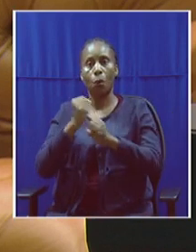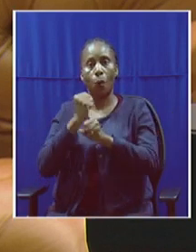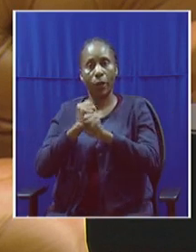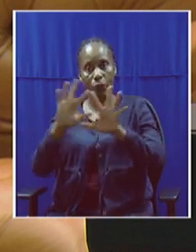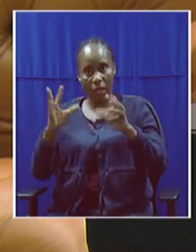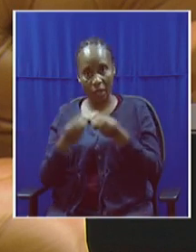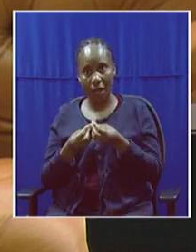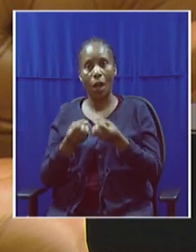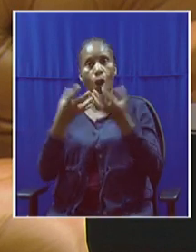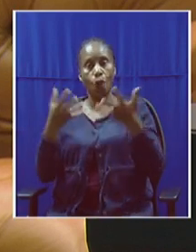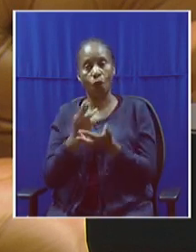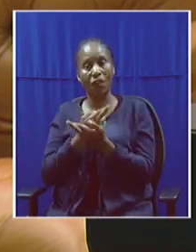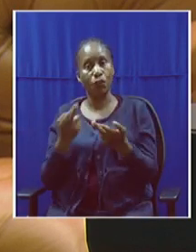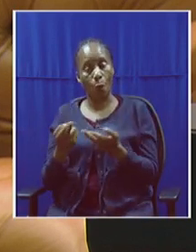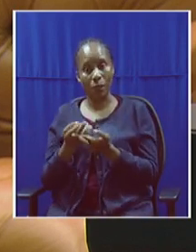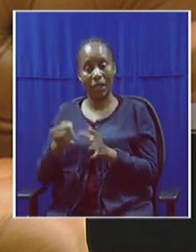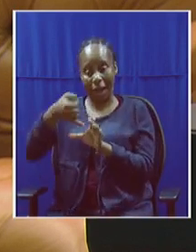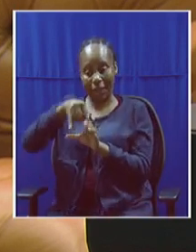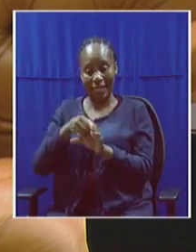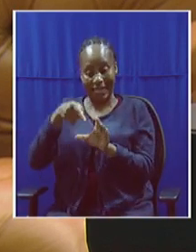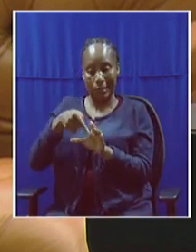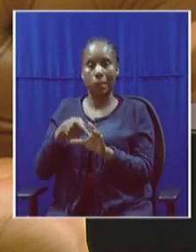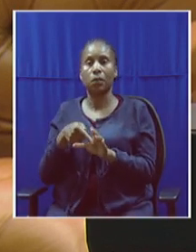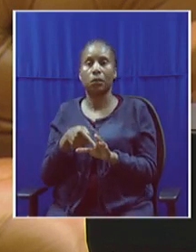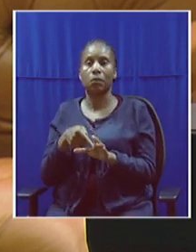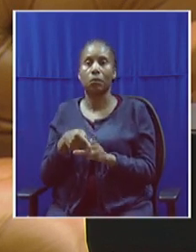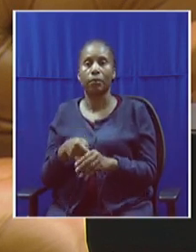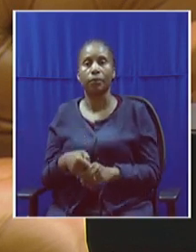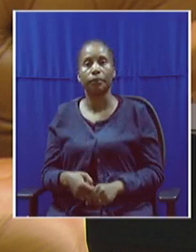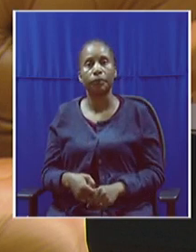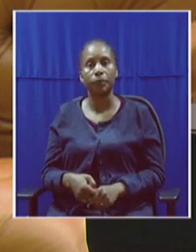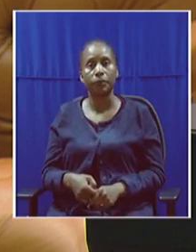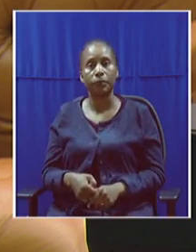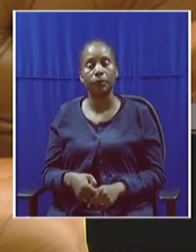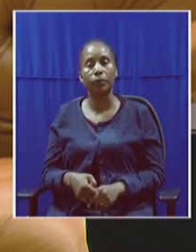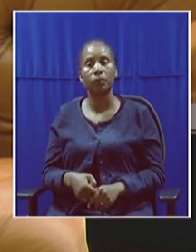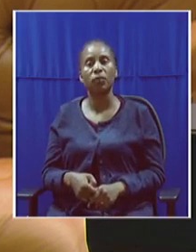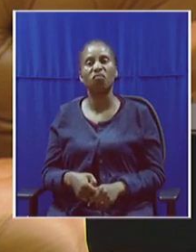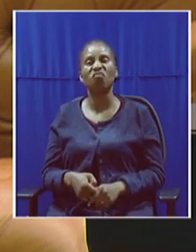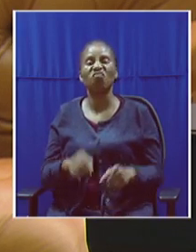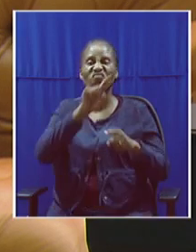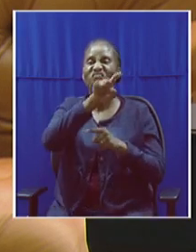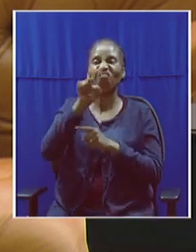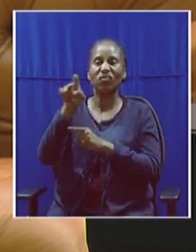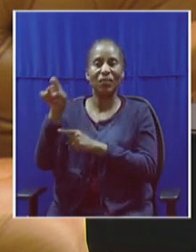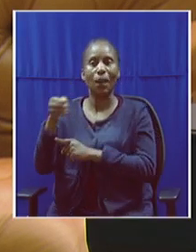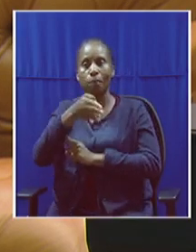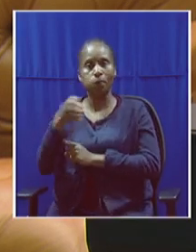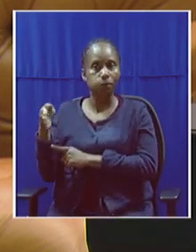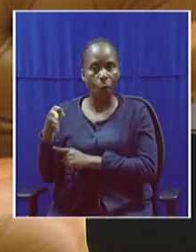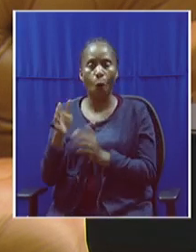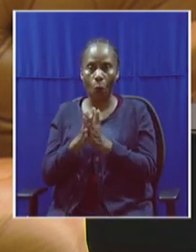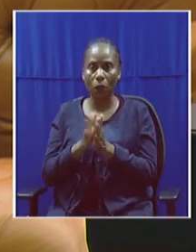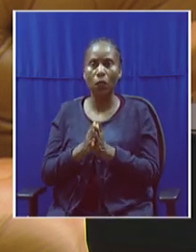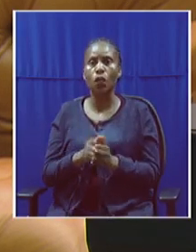are therefore invested in this regard there are instances where either the degree of maladministration